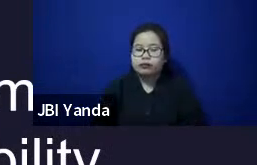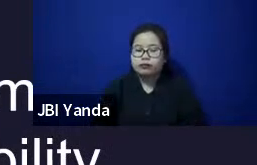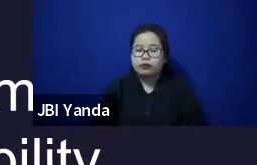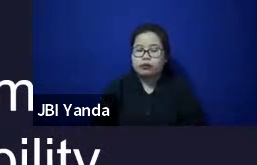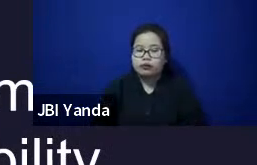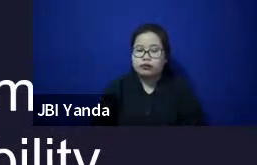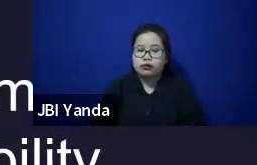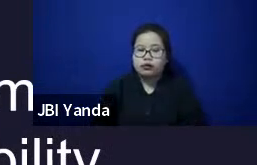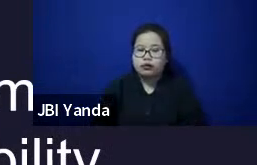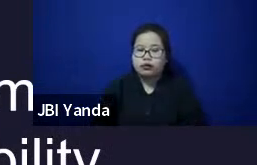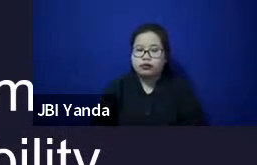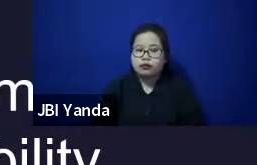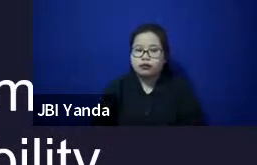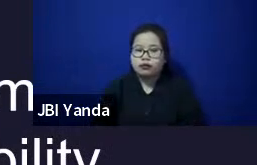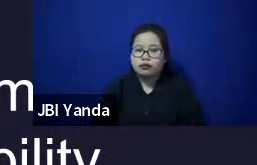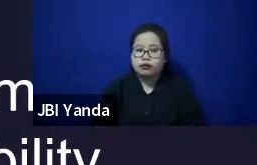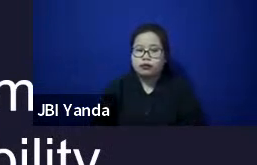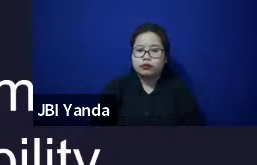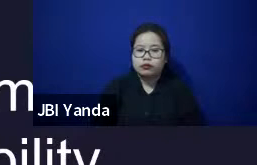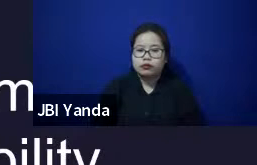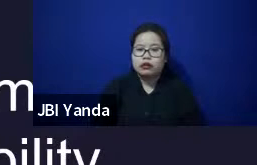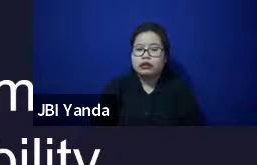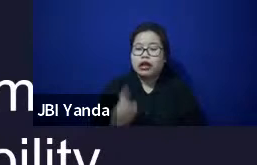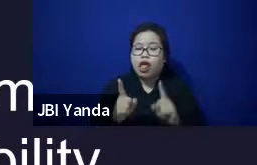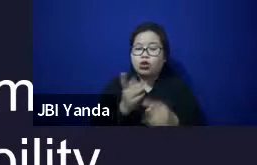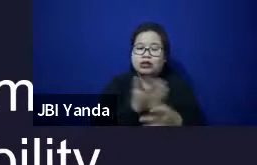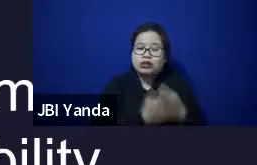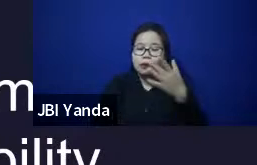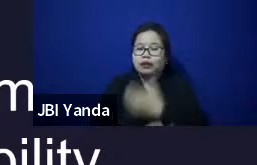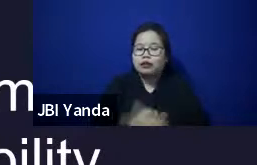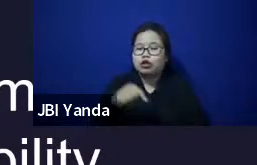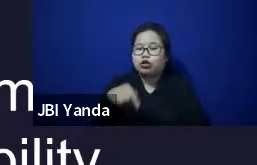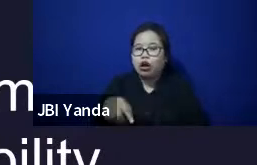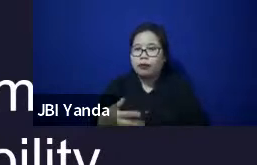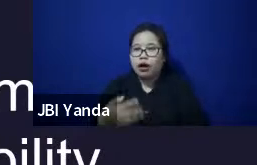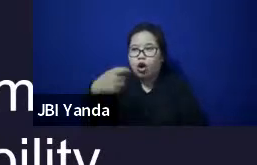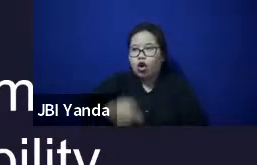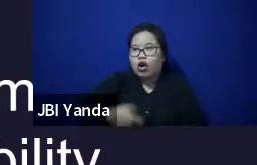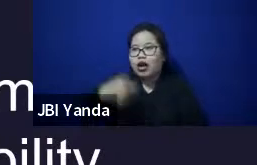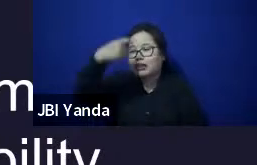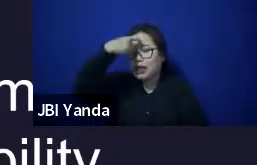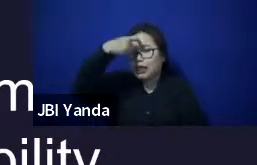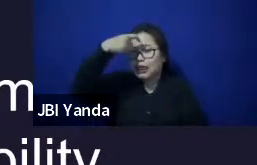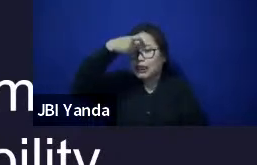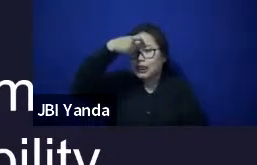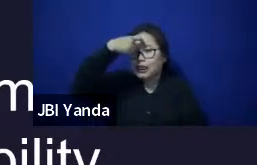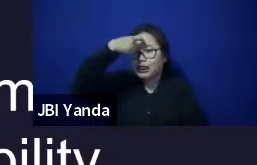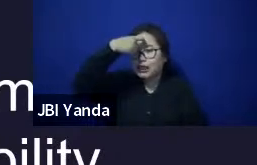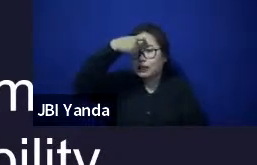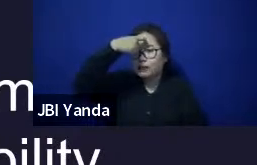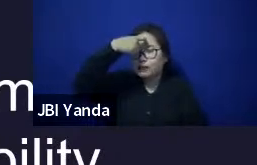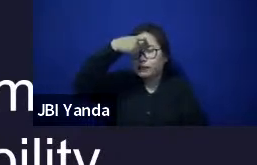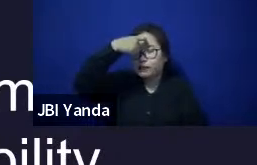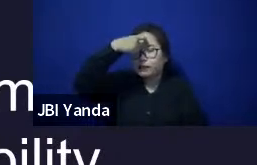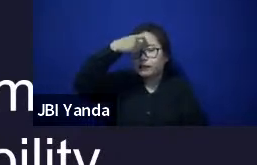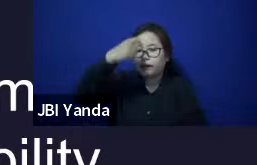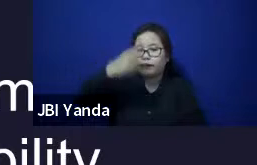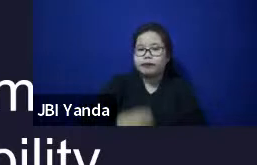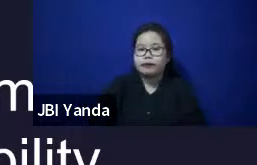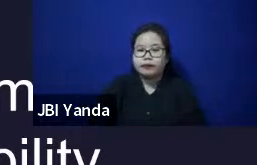now, or unhealthy, or, a burden.